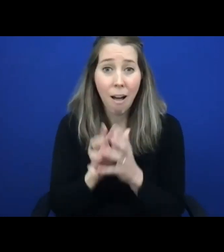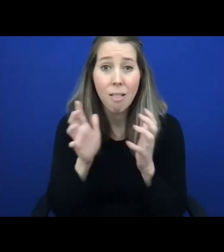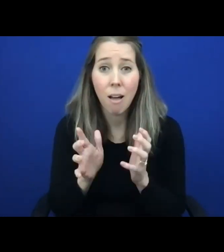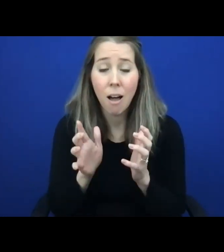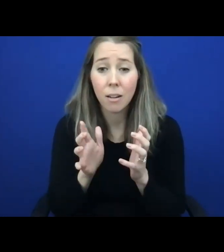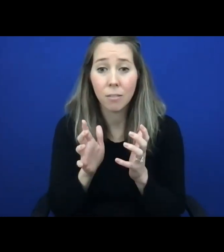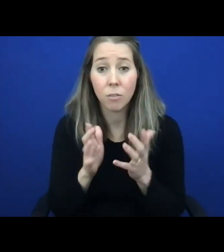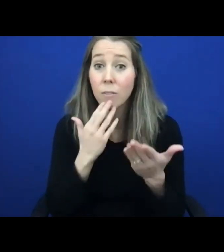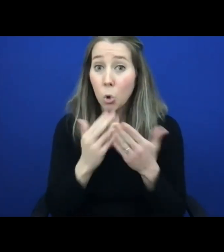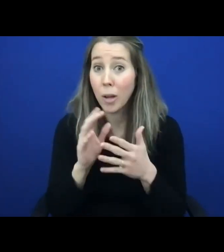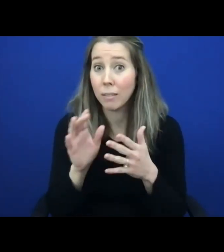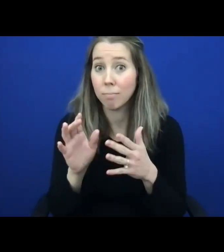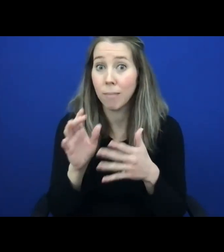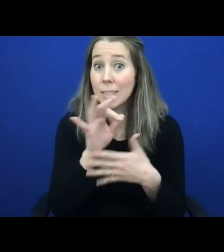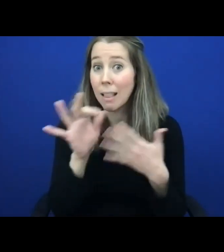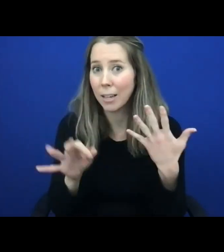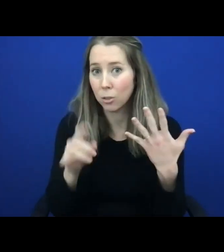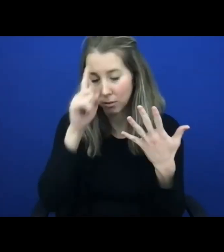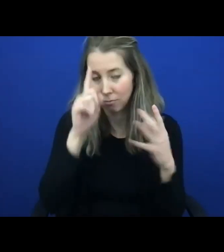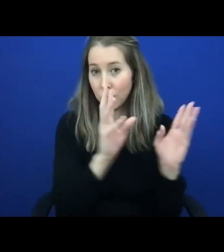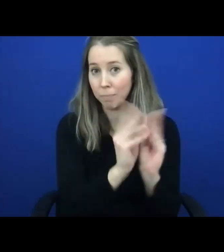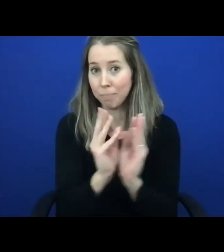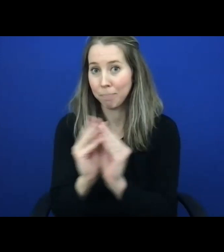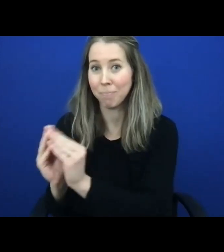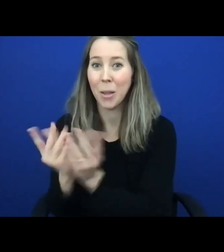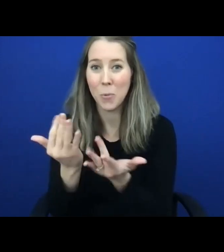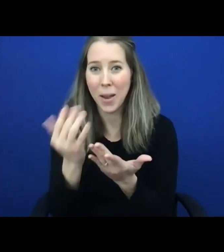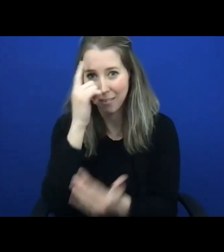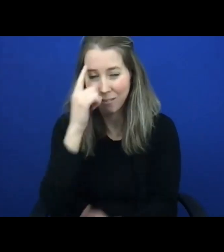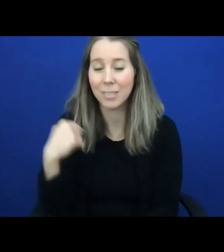quite a good selection of breakout sessions awaiting us. We'll see you back at 10